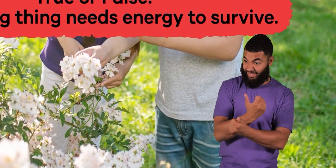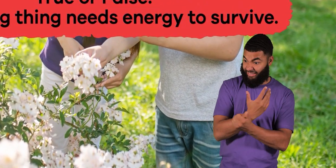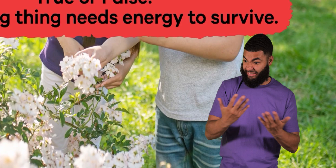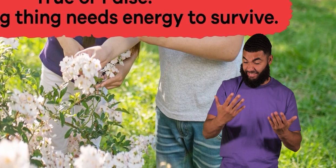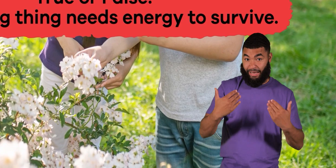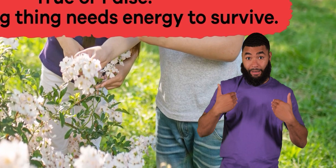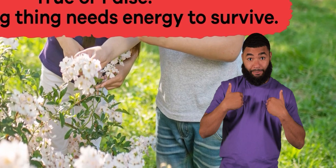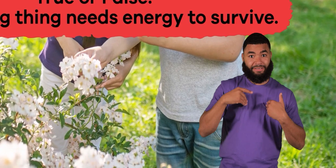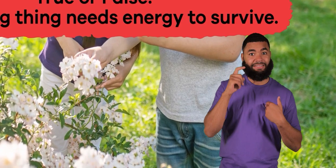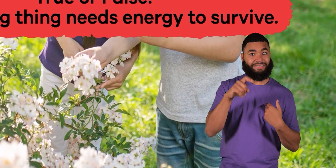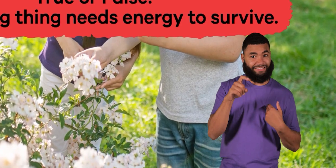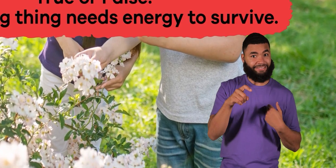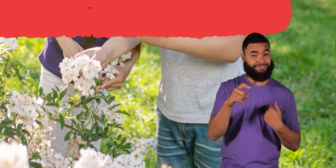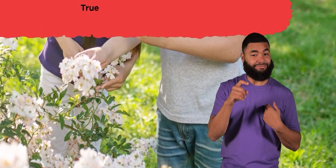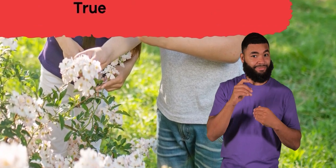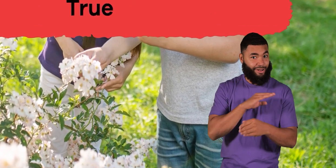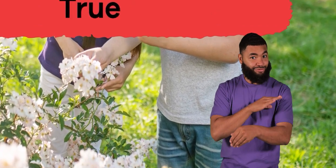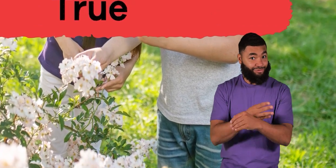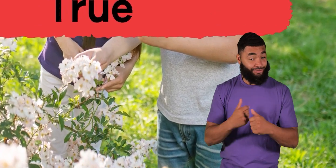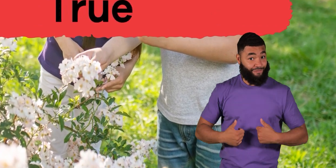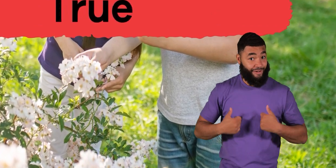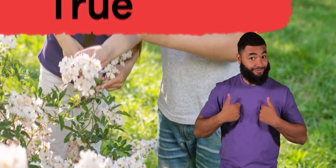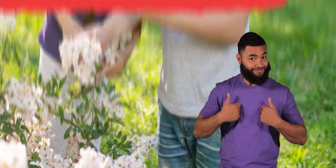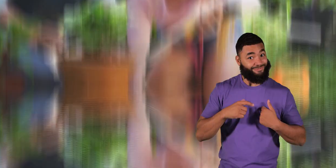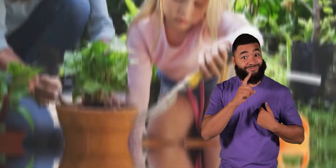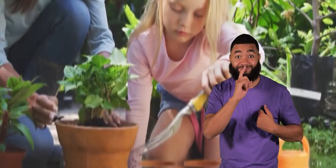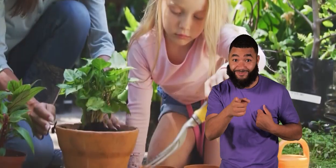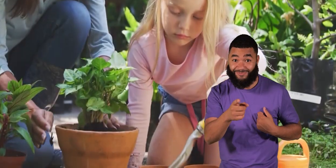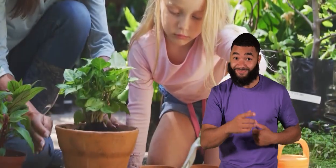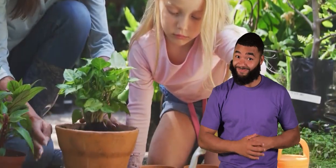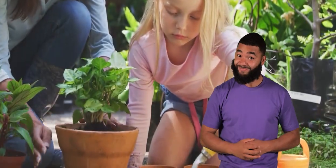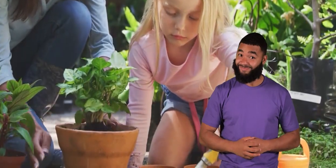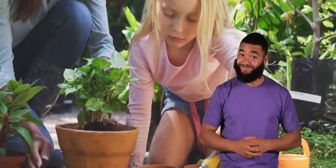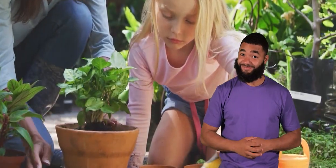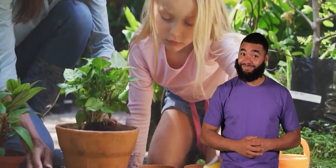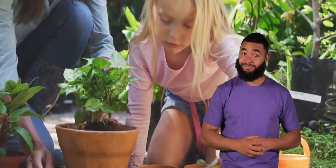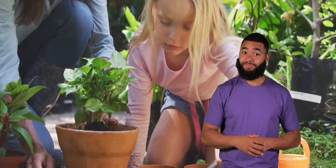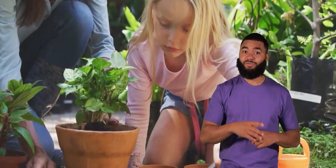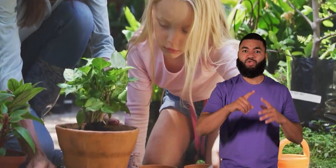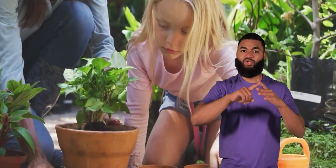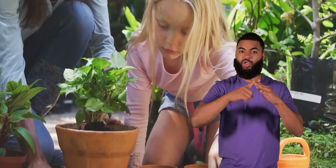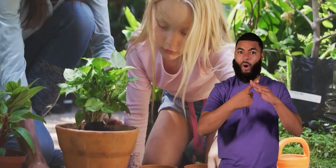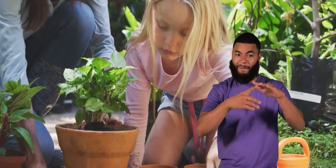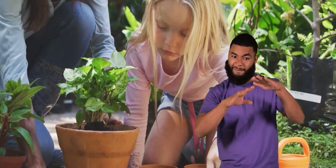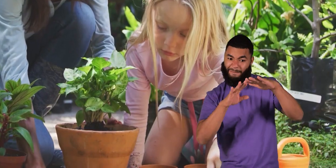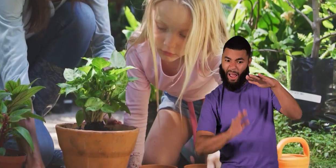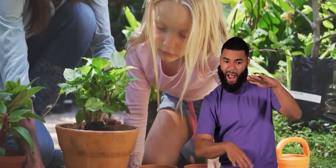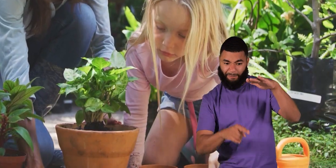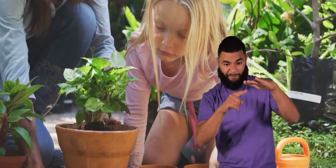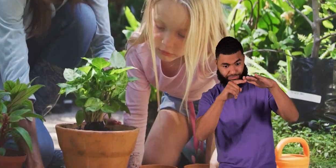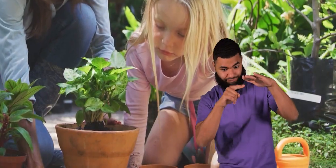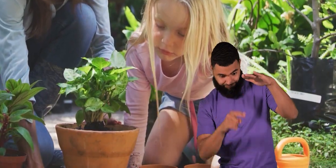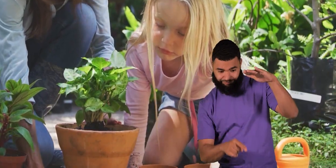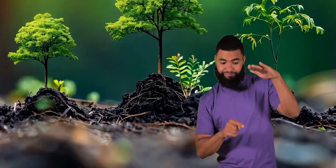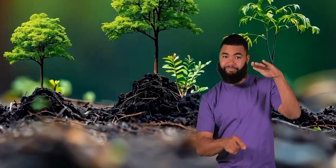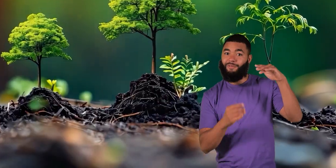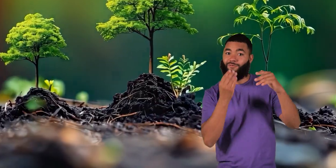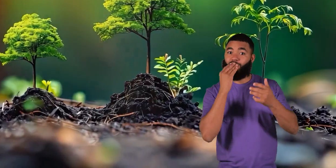energy to survive. True. Let's start at the bottom of the food chain with producers.